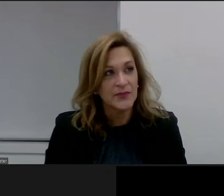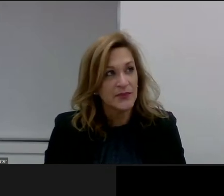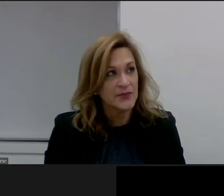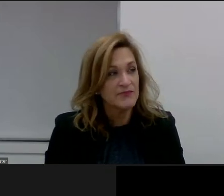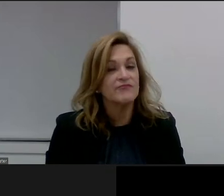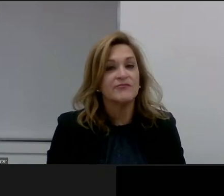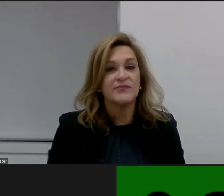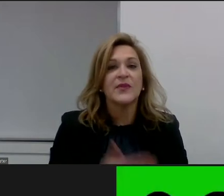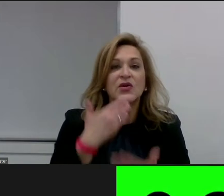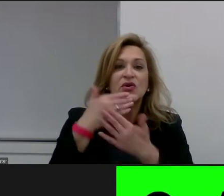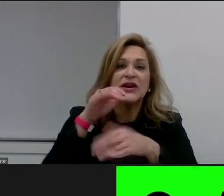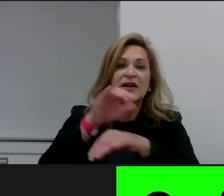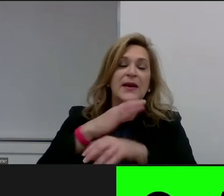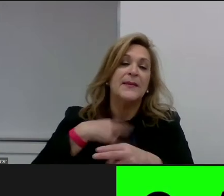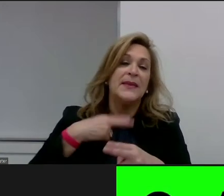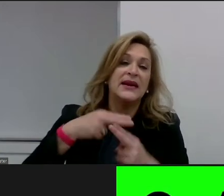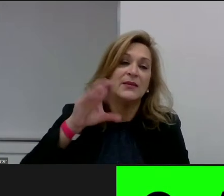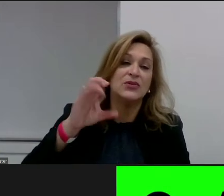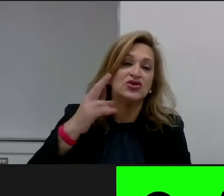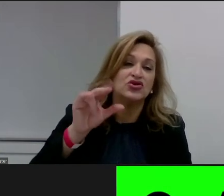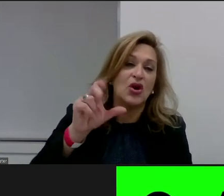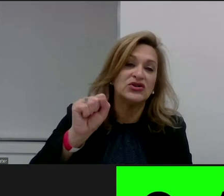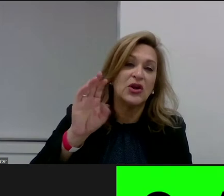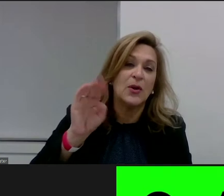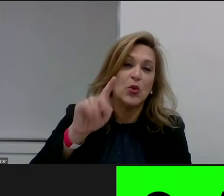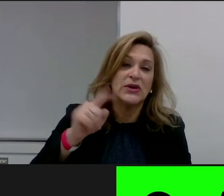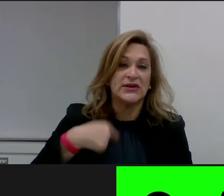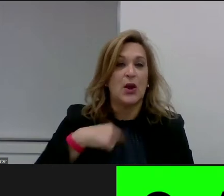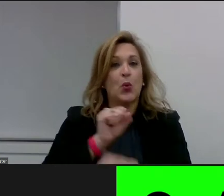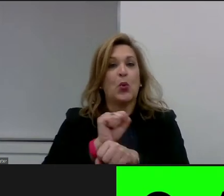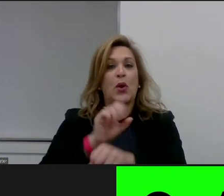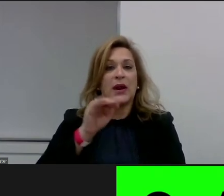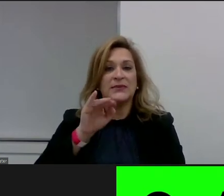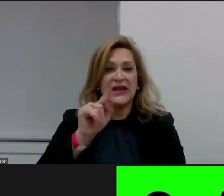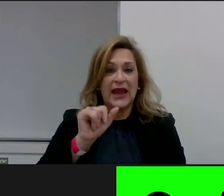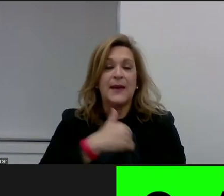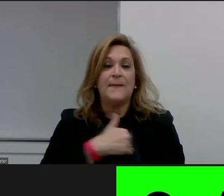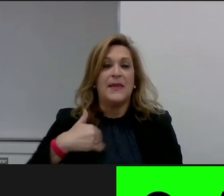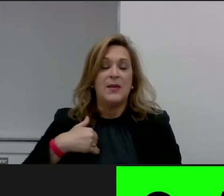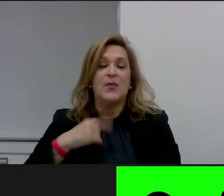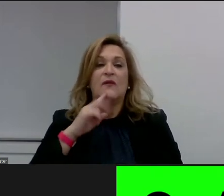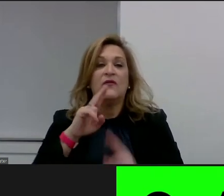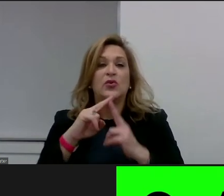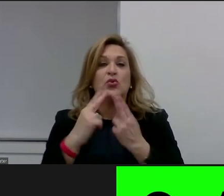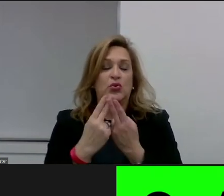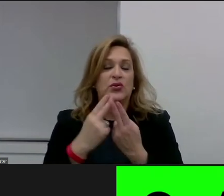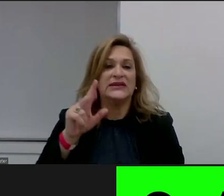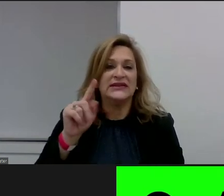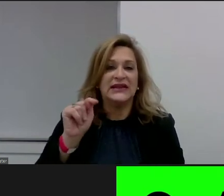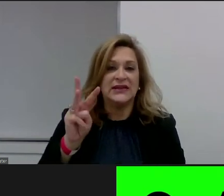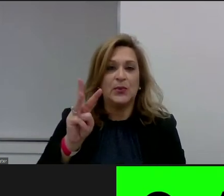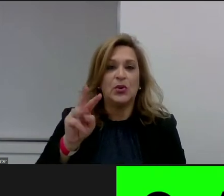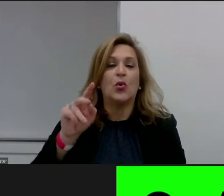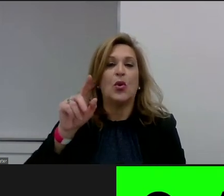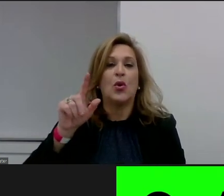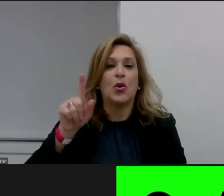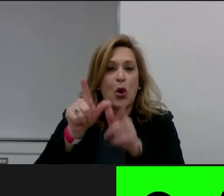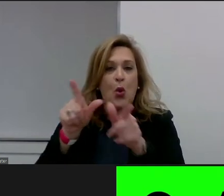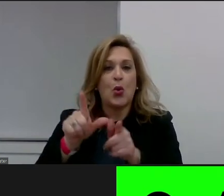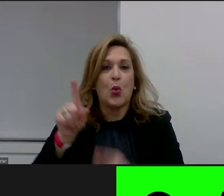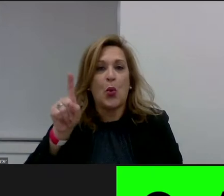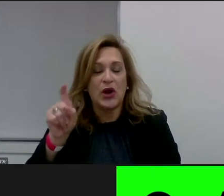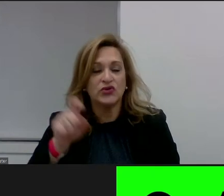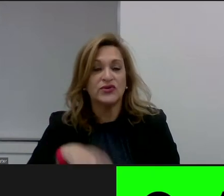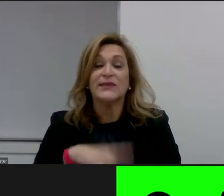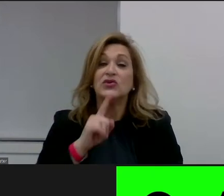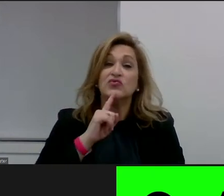Good evening. My name is Charles Munez. I'm an MTA employee and a member of TWU Local 100. It is an outrage that this agency wants station